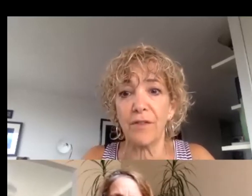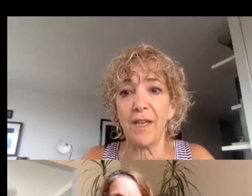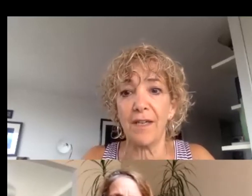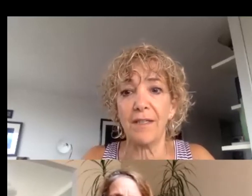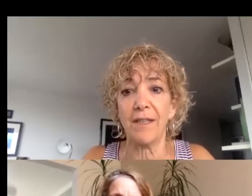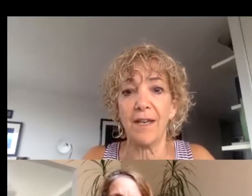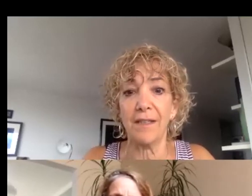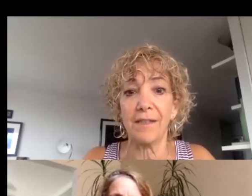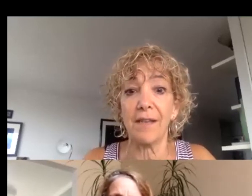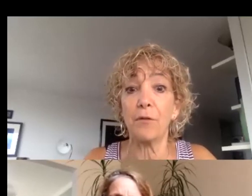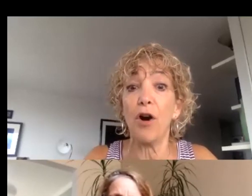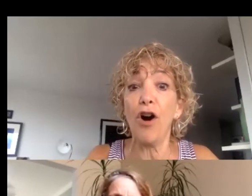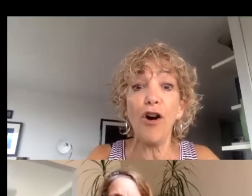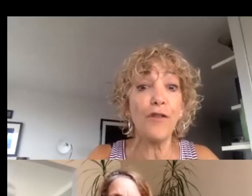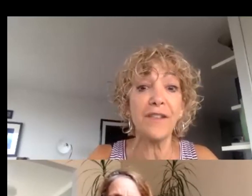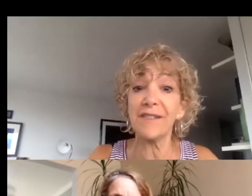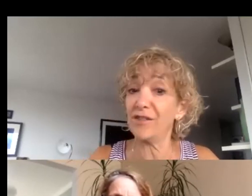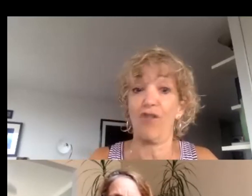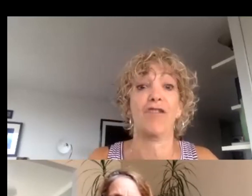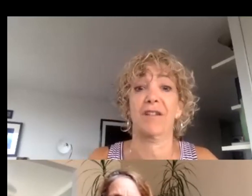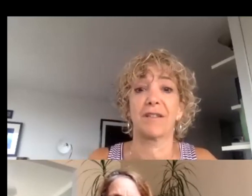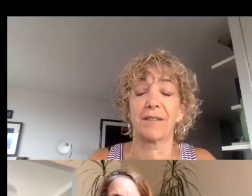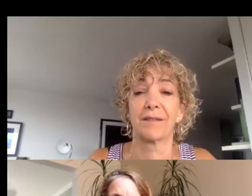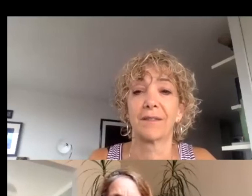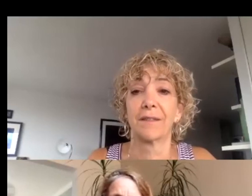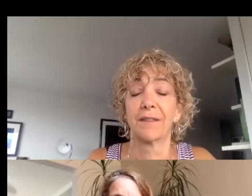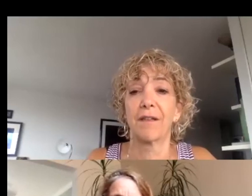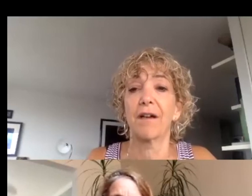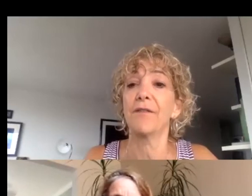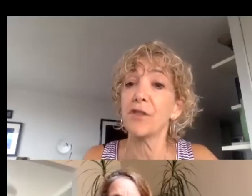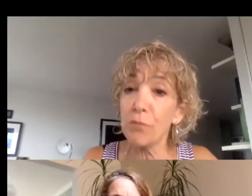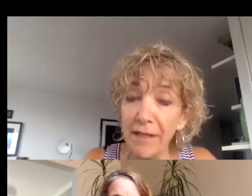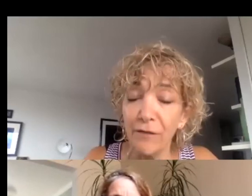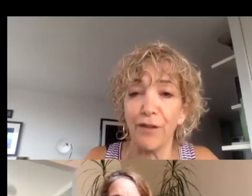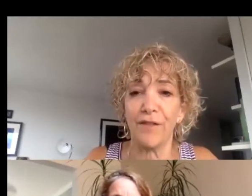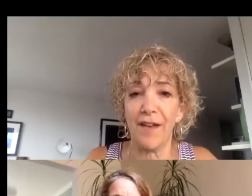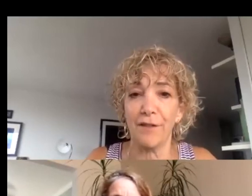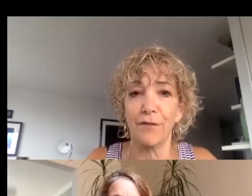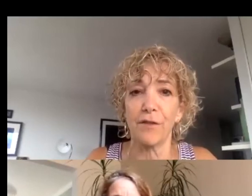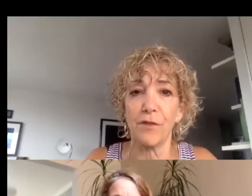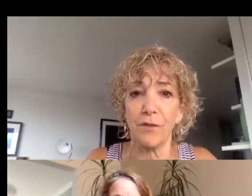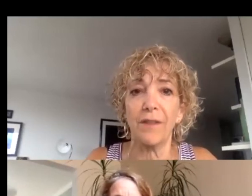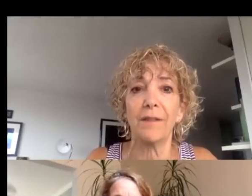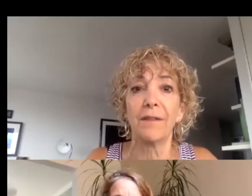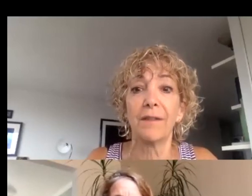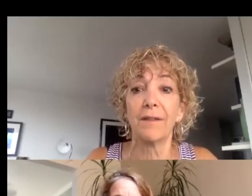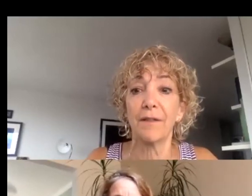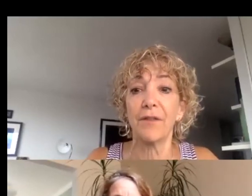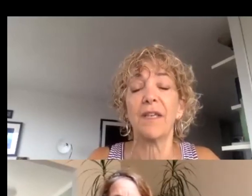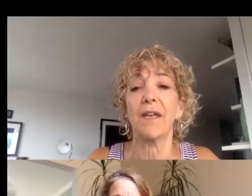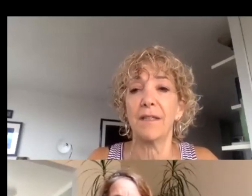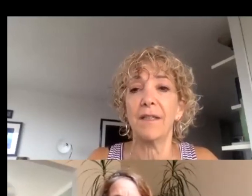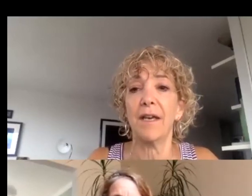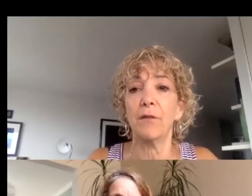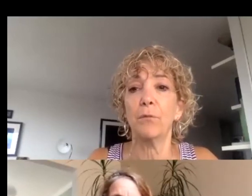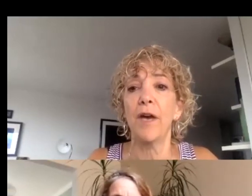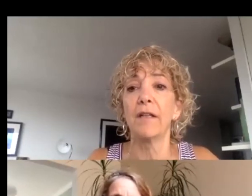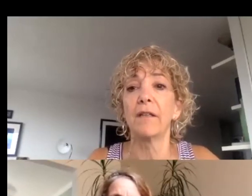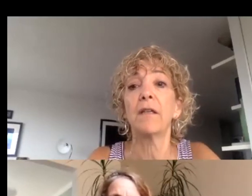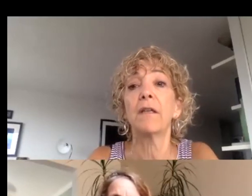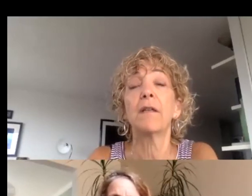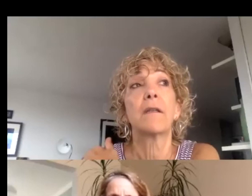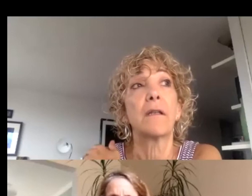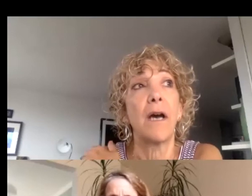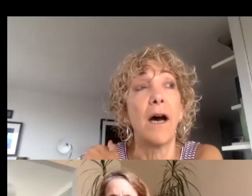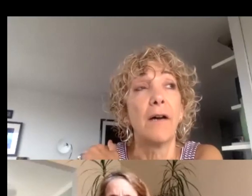anniversary of the ADA, is that all this started on the 25th anniversary of the ADA